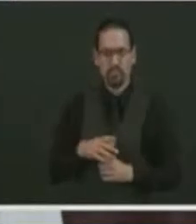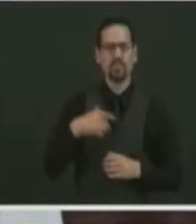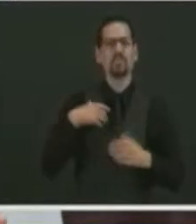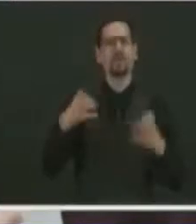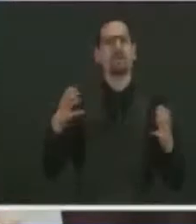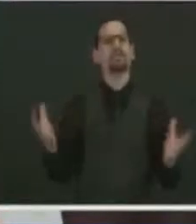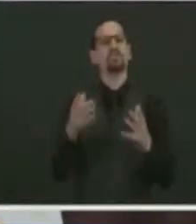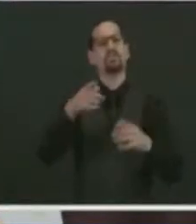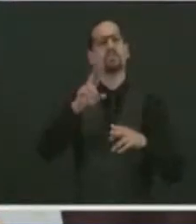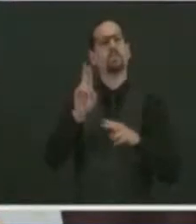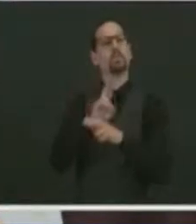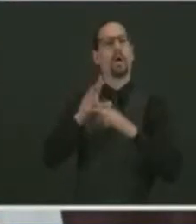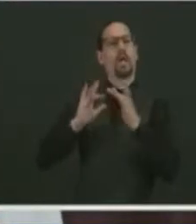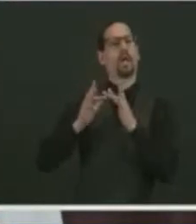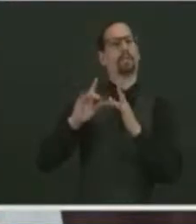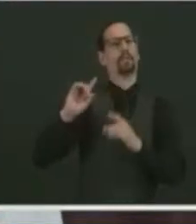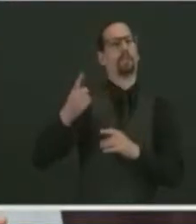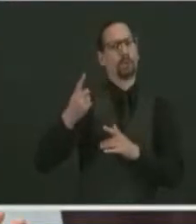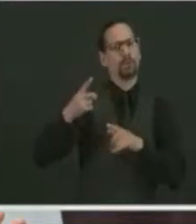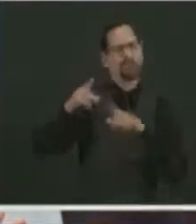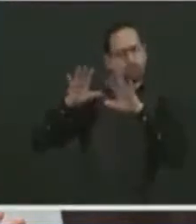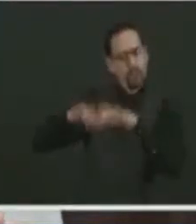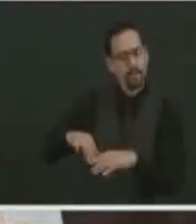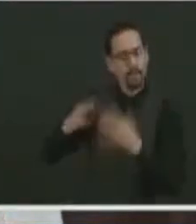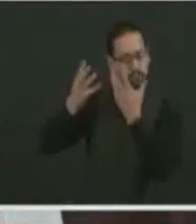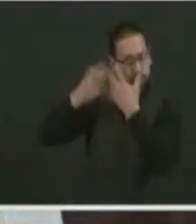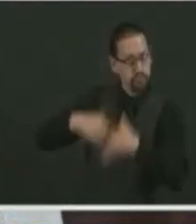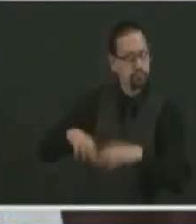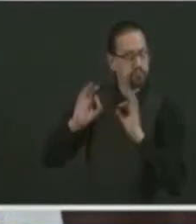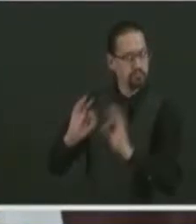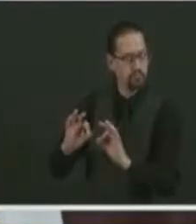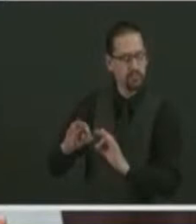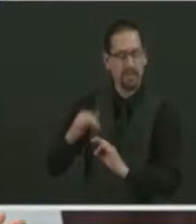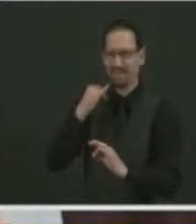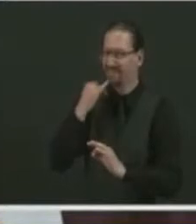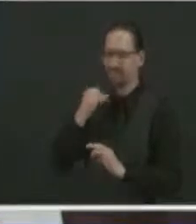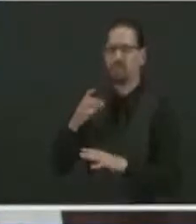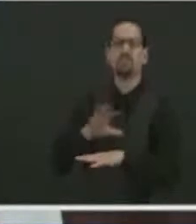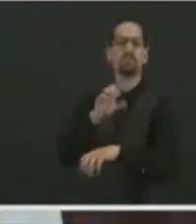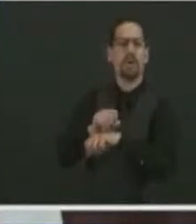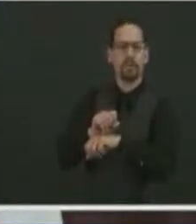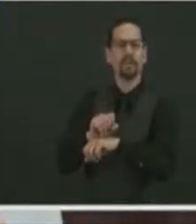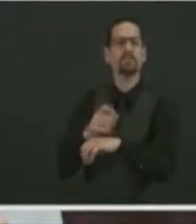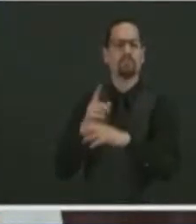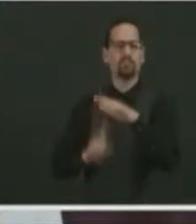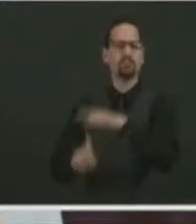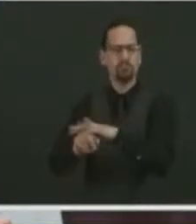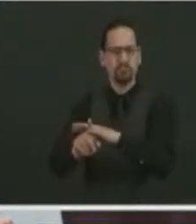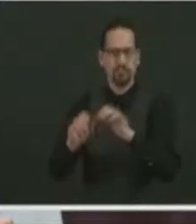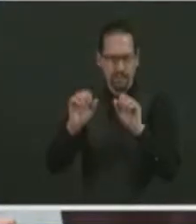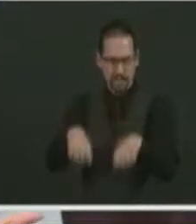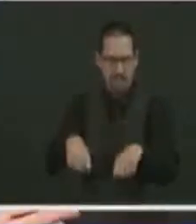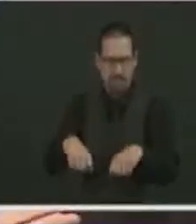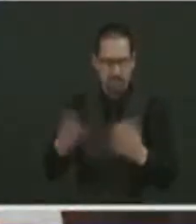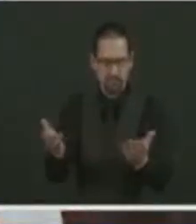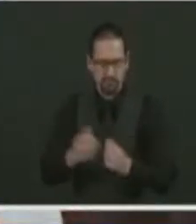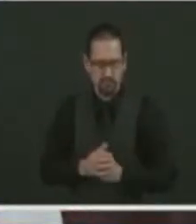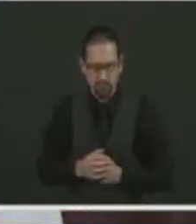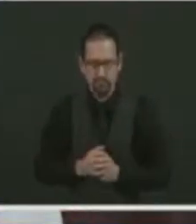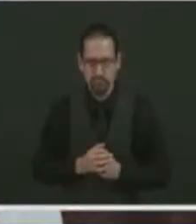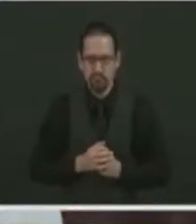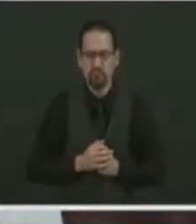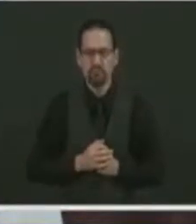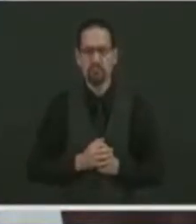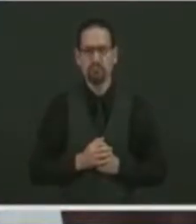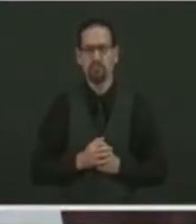something that you must get done and you can't do it online, then make an appointment. We'll make an appointment. By and large,